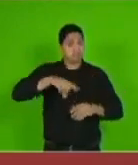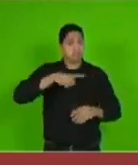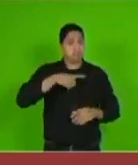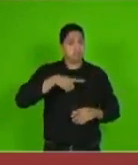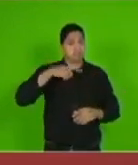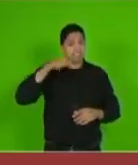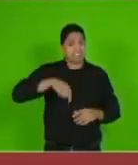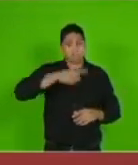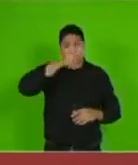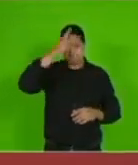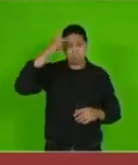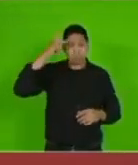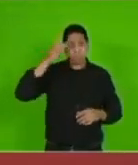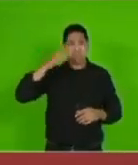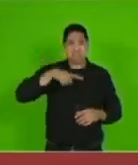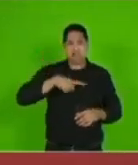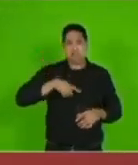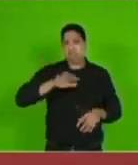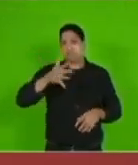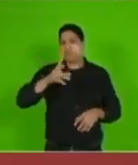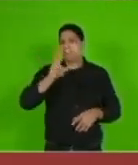we have here, our